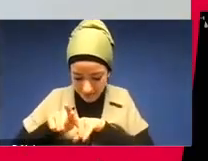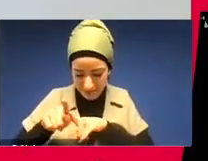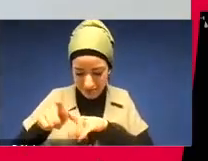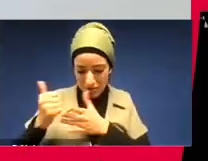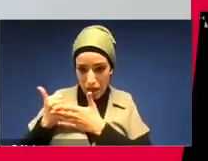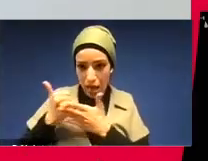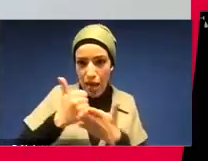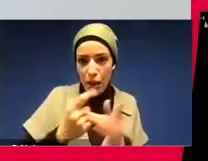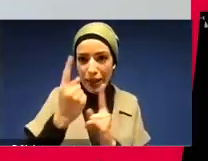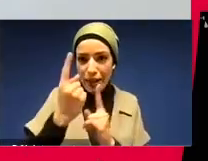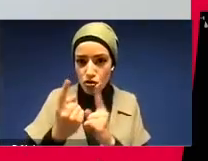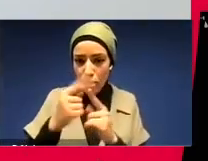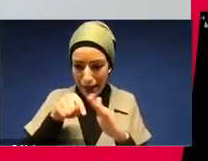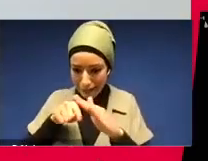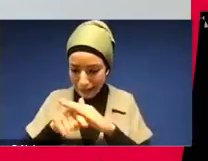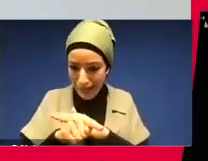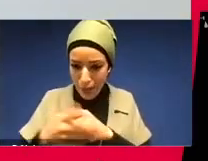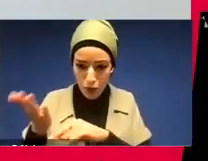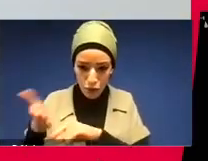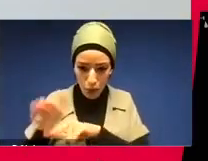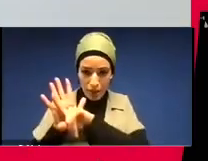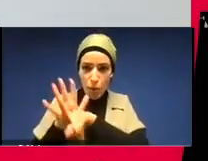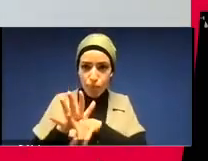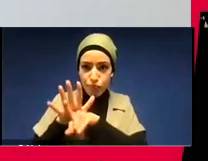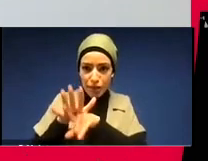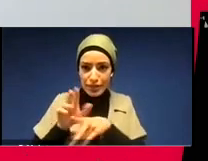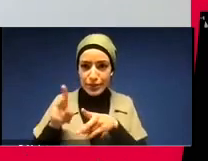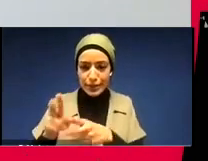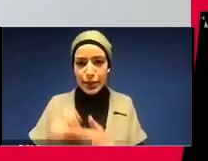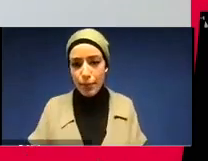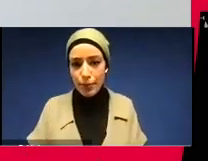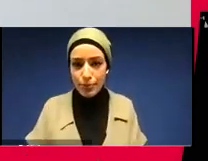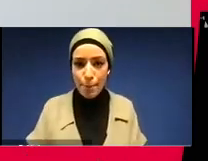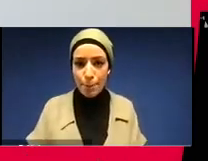these oppressive systems. Thank you.